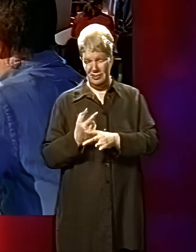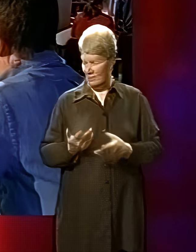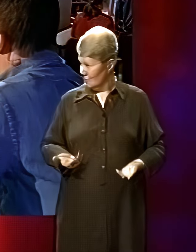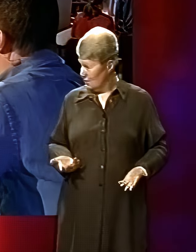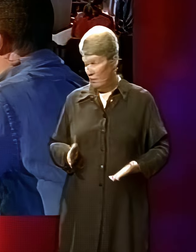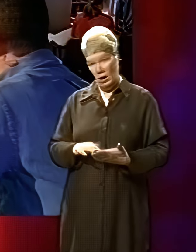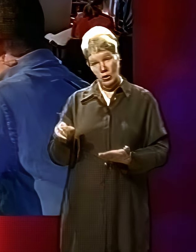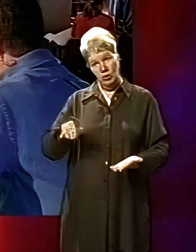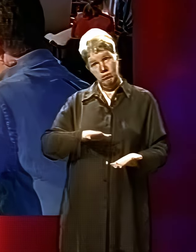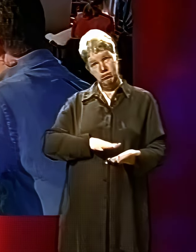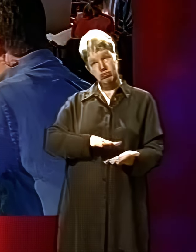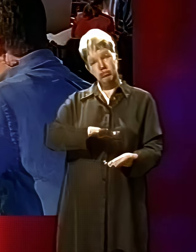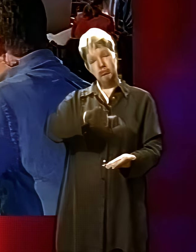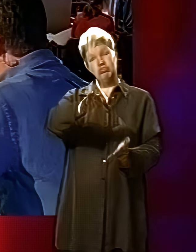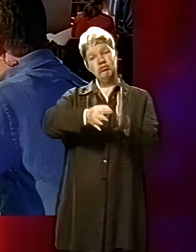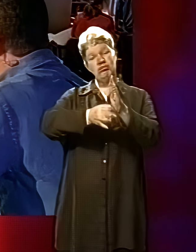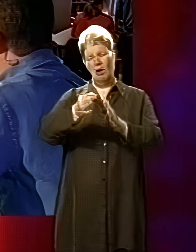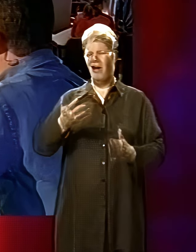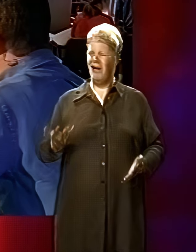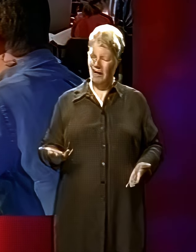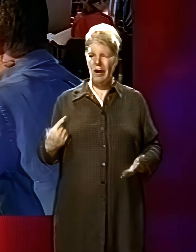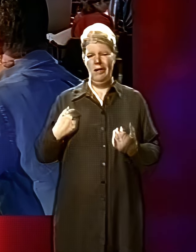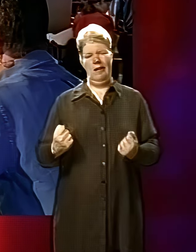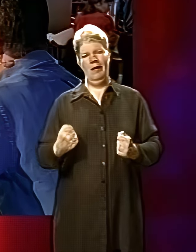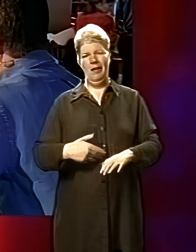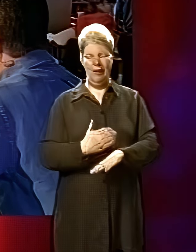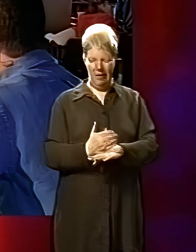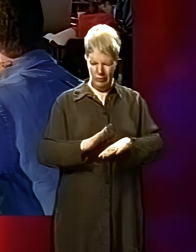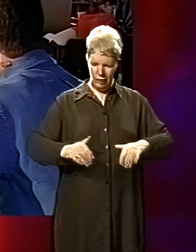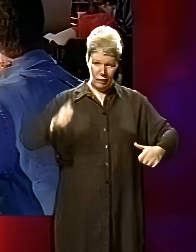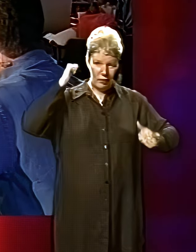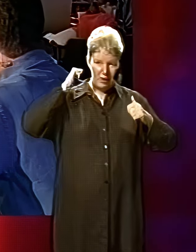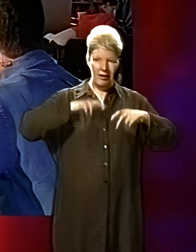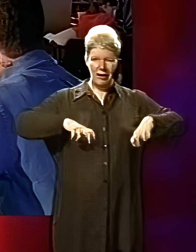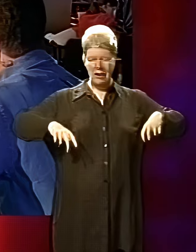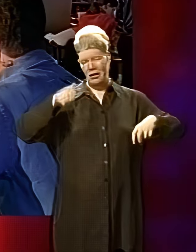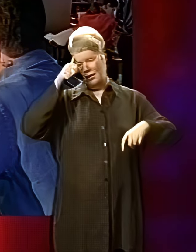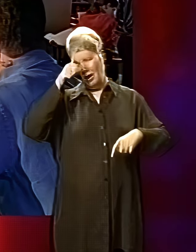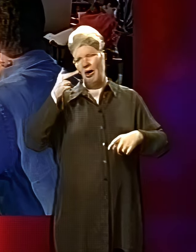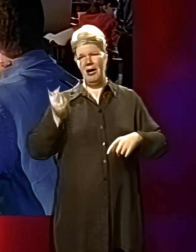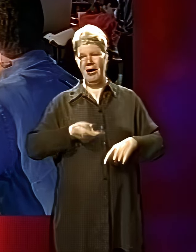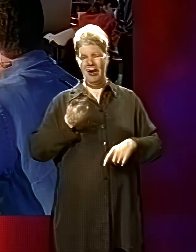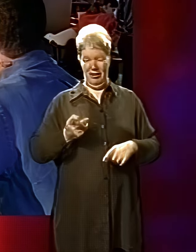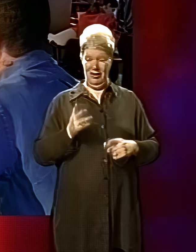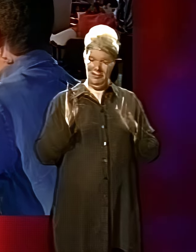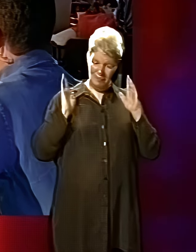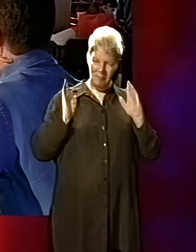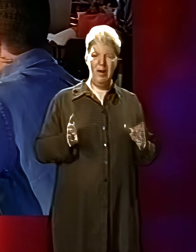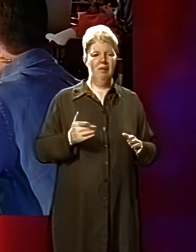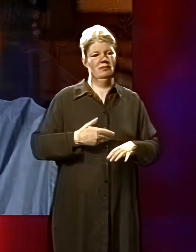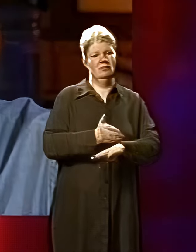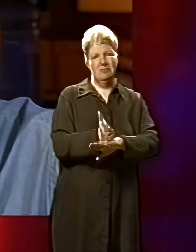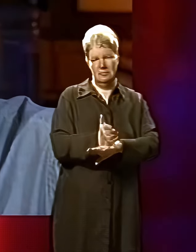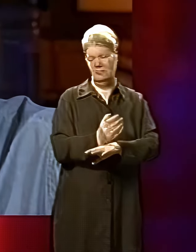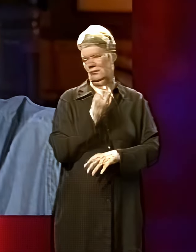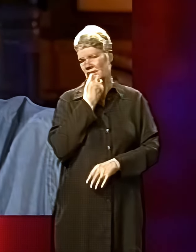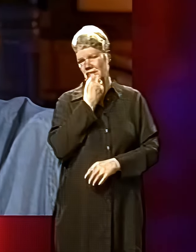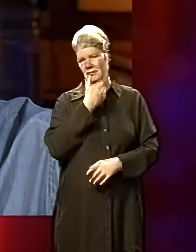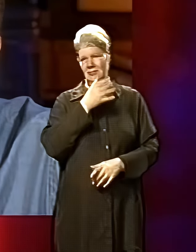road. Absolutely. The thing is, I mean, stopping at these places, if you've got kids in the back of the car, everyone will know it's very often an absolute necessity. And it's